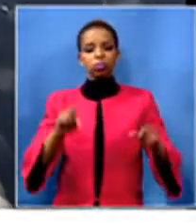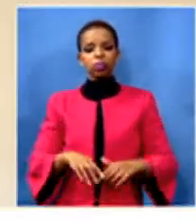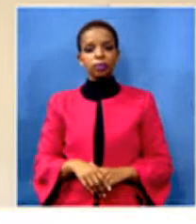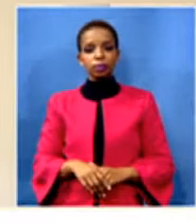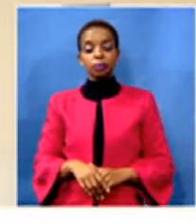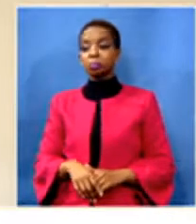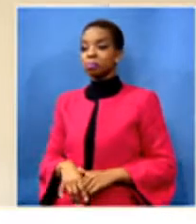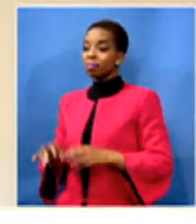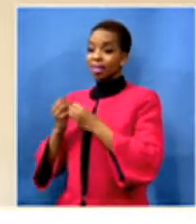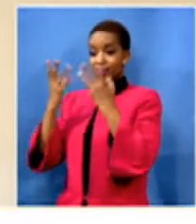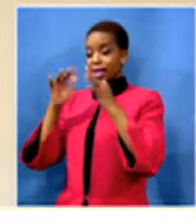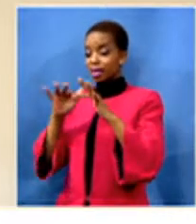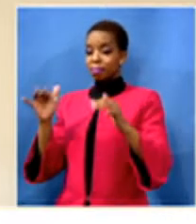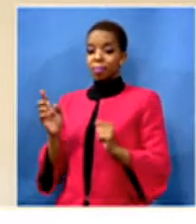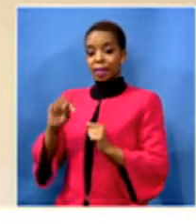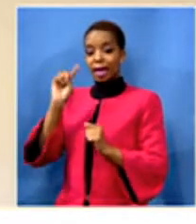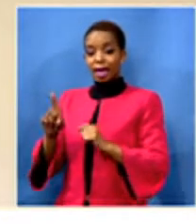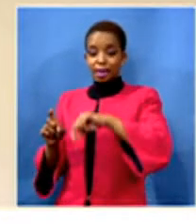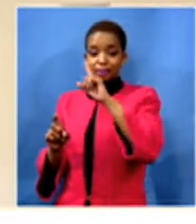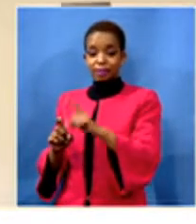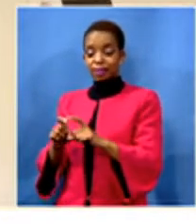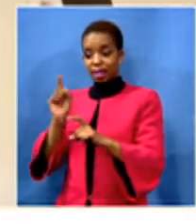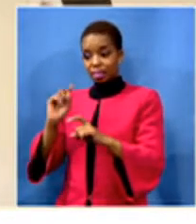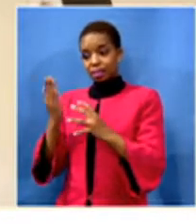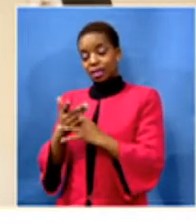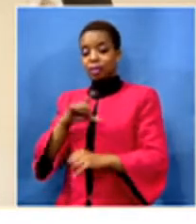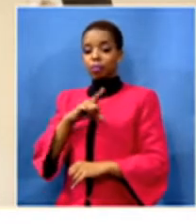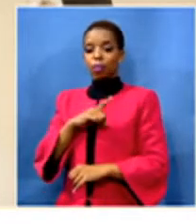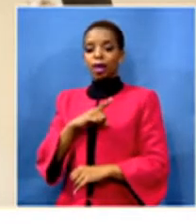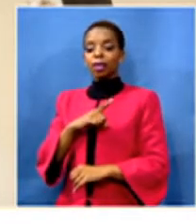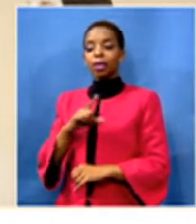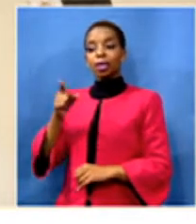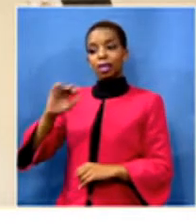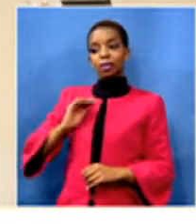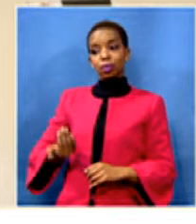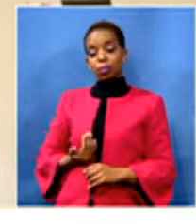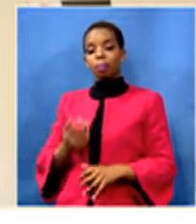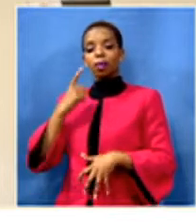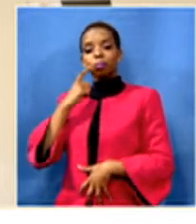about this case because Bheki Cele was pregnant at the time. Is this a double homicide?